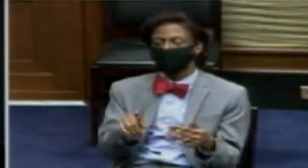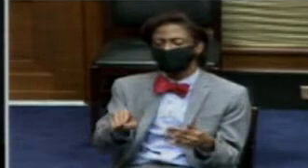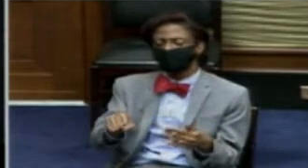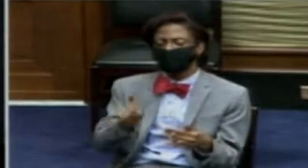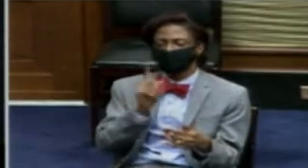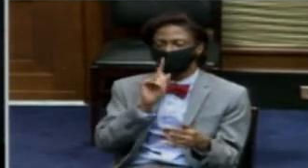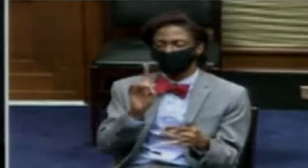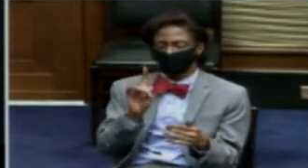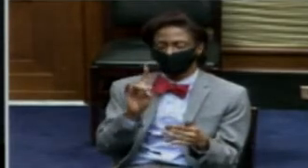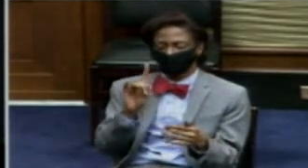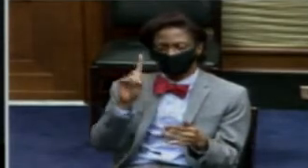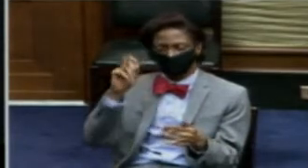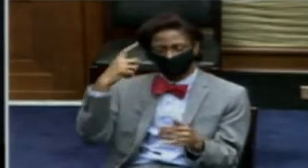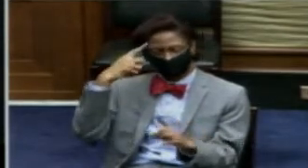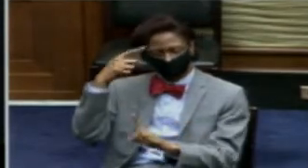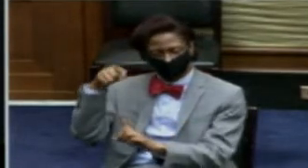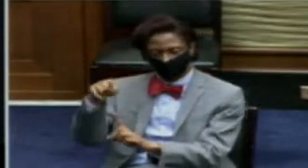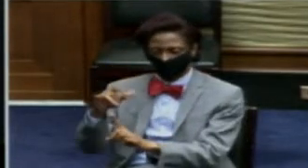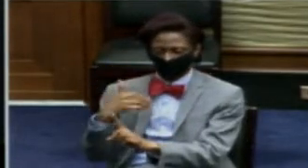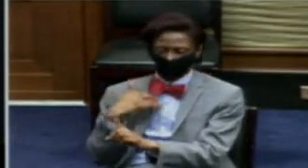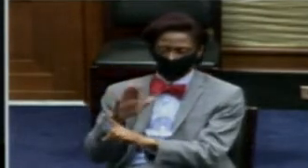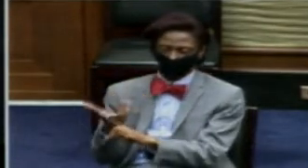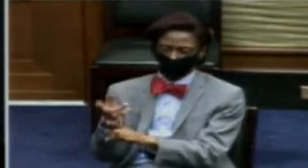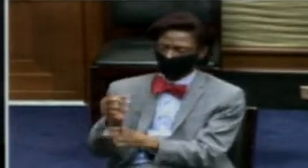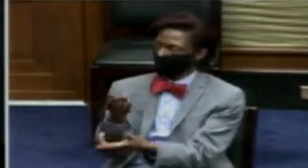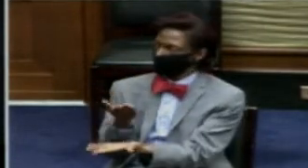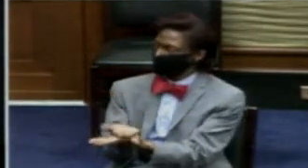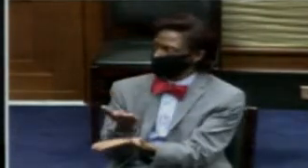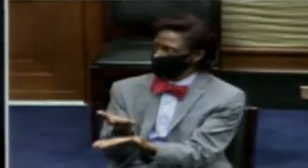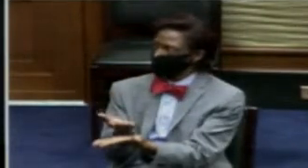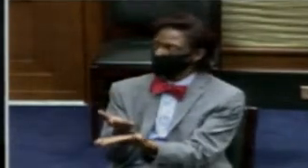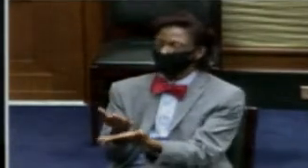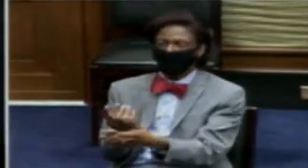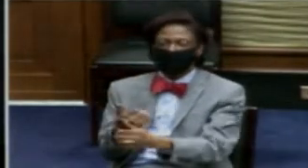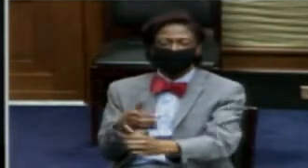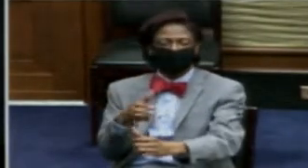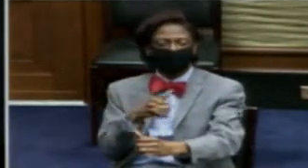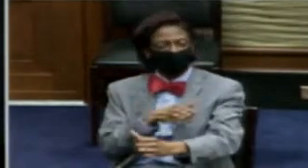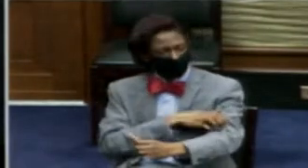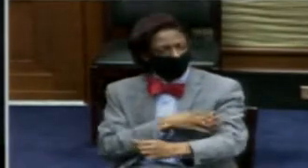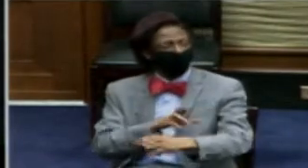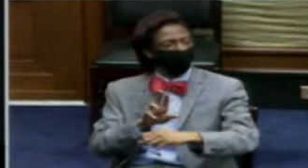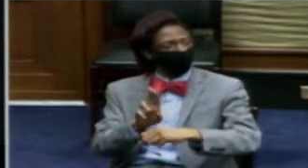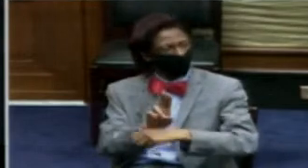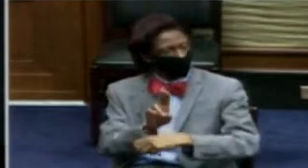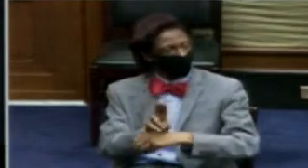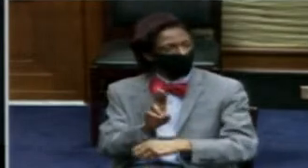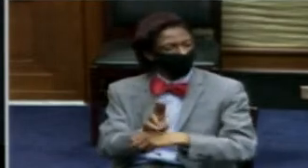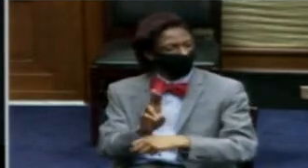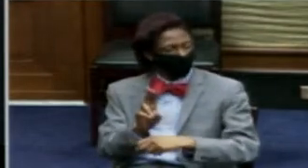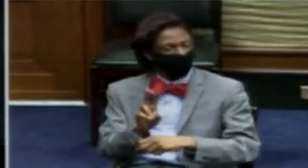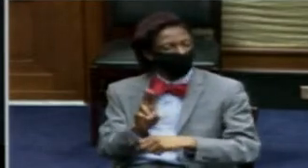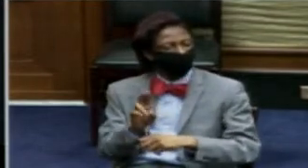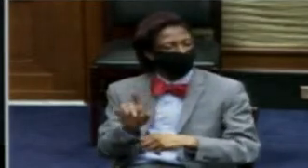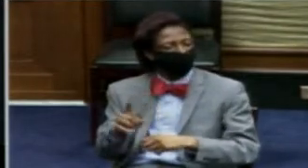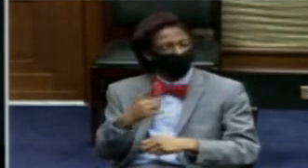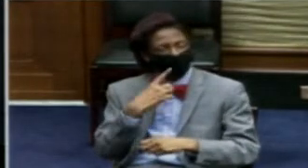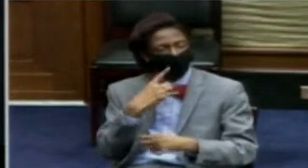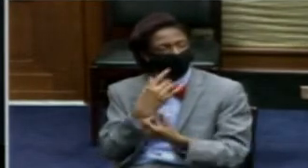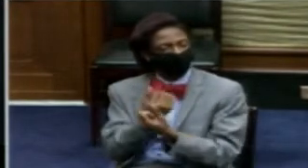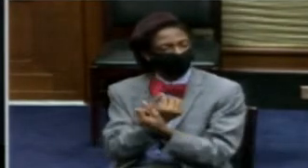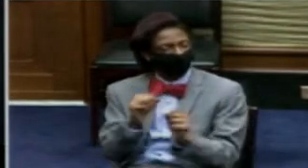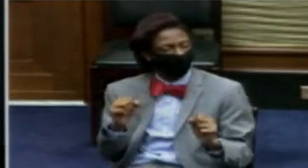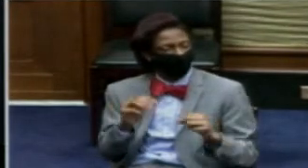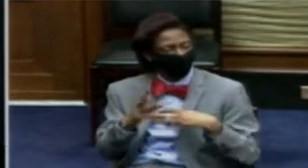authority at the seat of government carries its own evidence with it. It is a power exercised by every legislature of the Union, I might say of the world by virtue of its